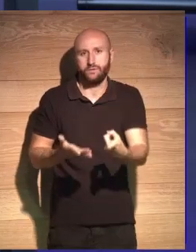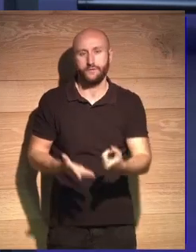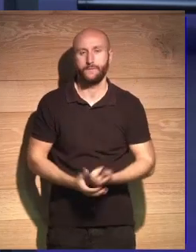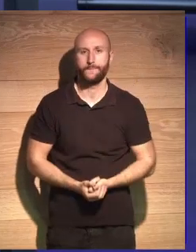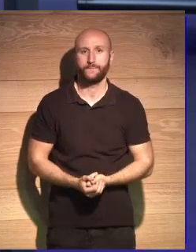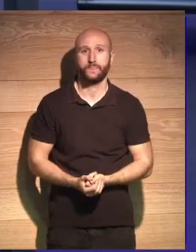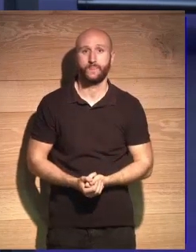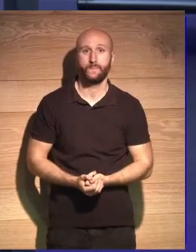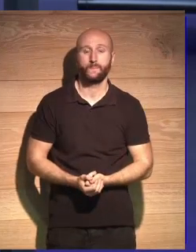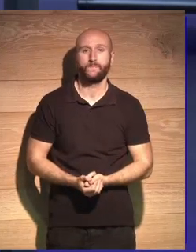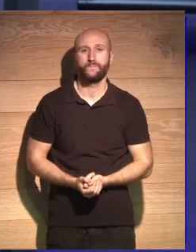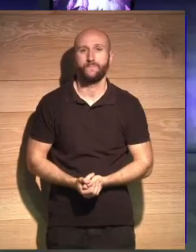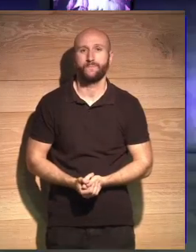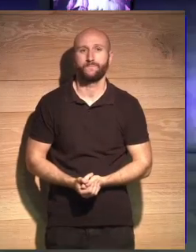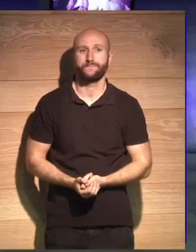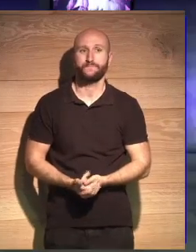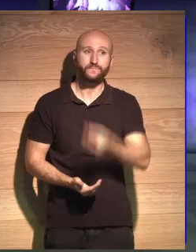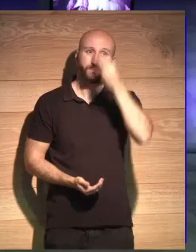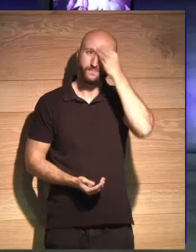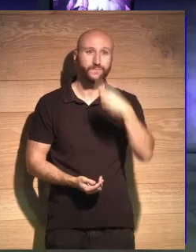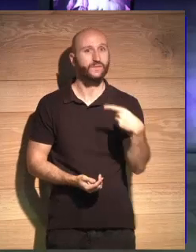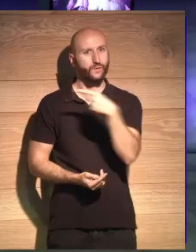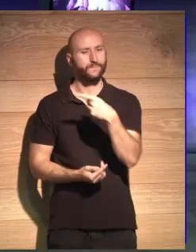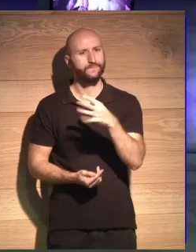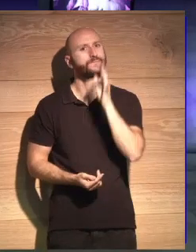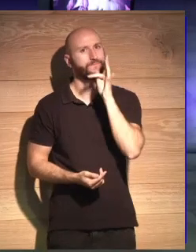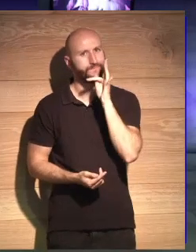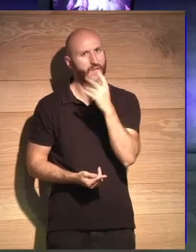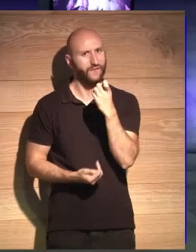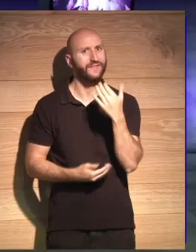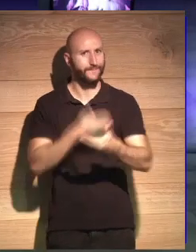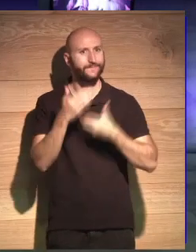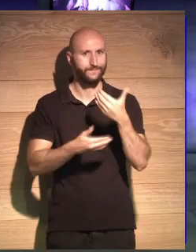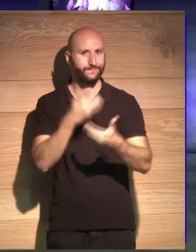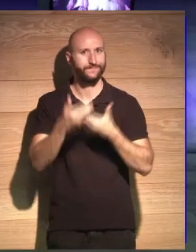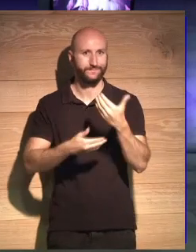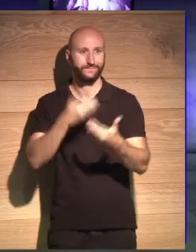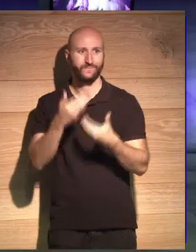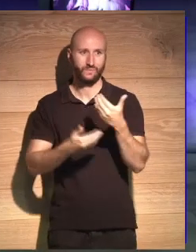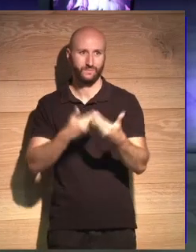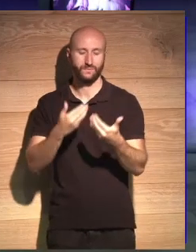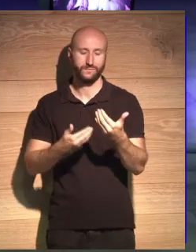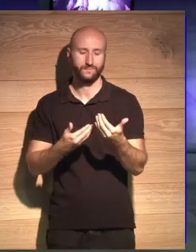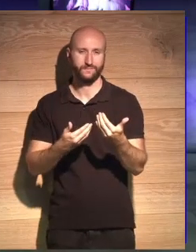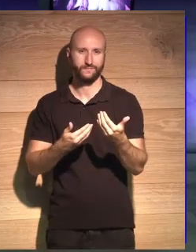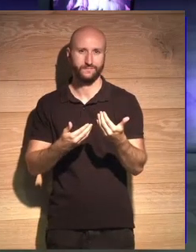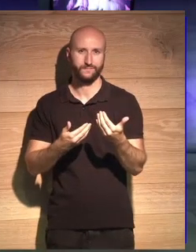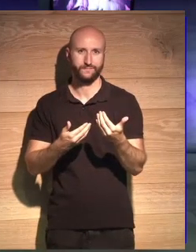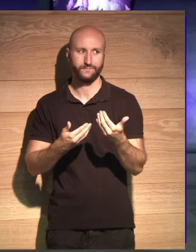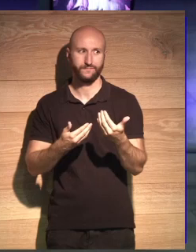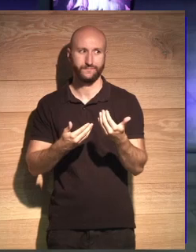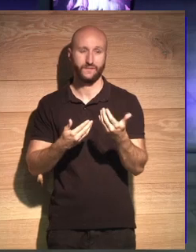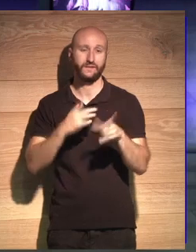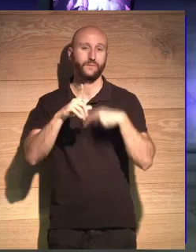sometimes are difficult or do not really facilitate the gaming experience. But I think there's a lot that we